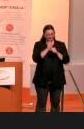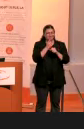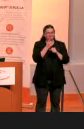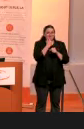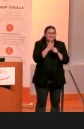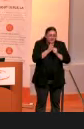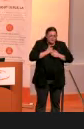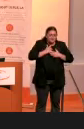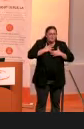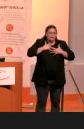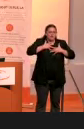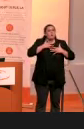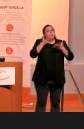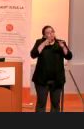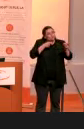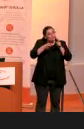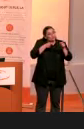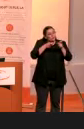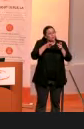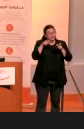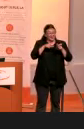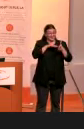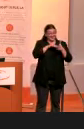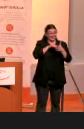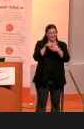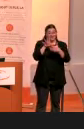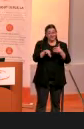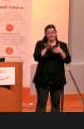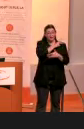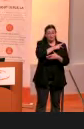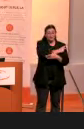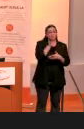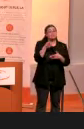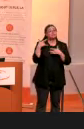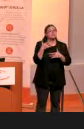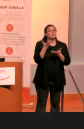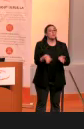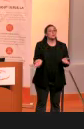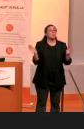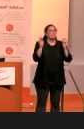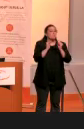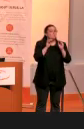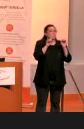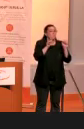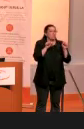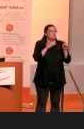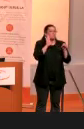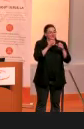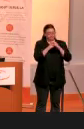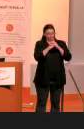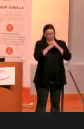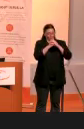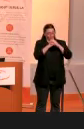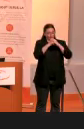the control of inflammation. And so in this study, they found that patients were more likely to have thickening of their